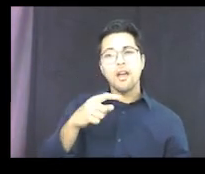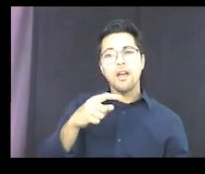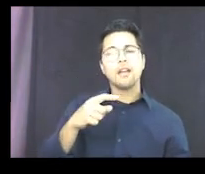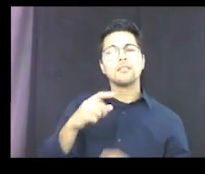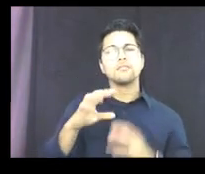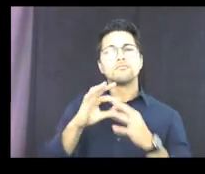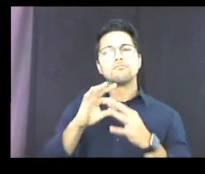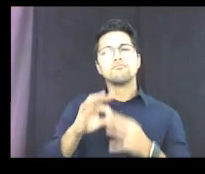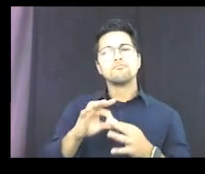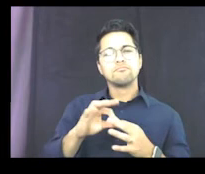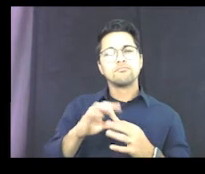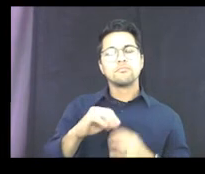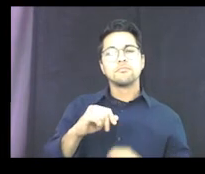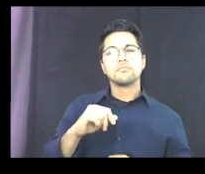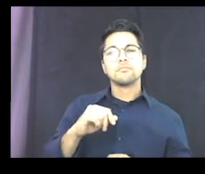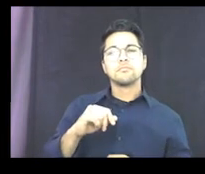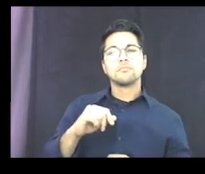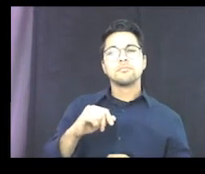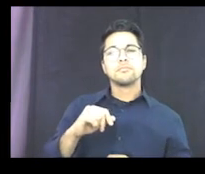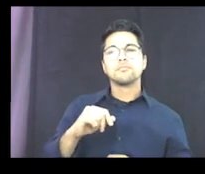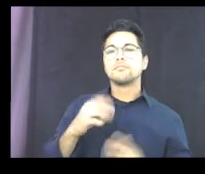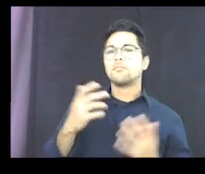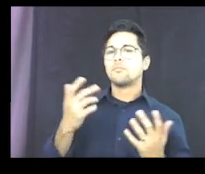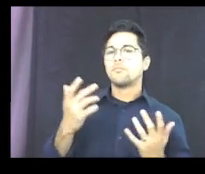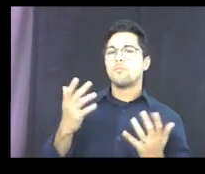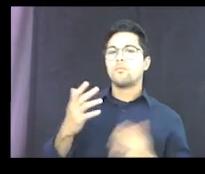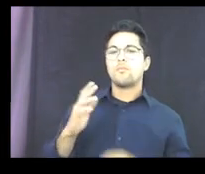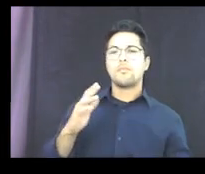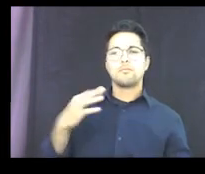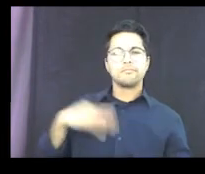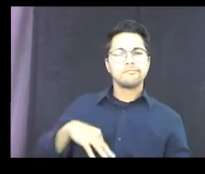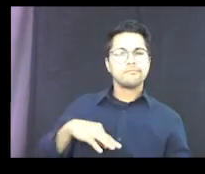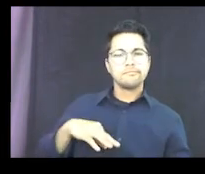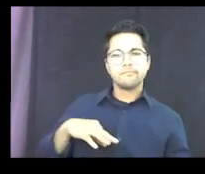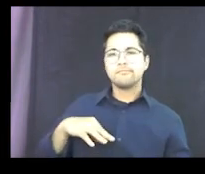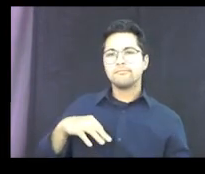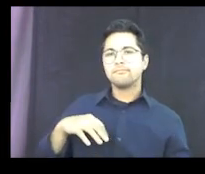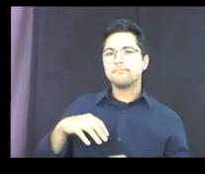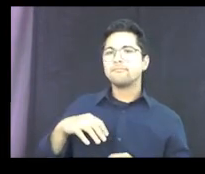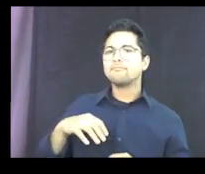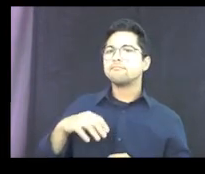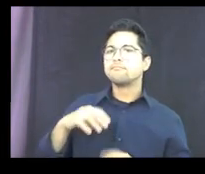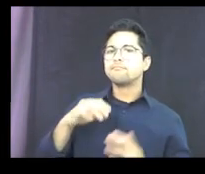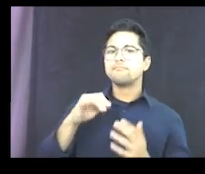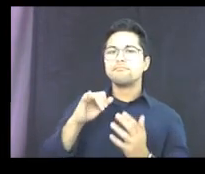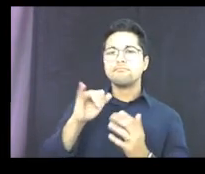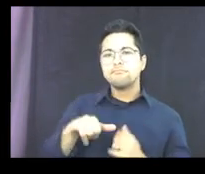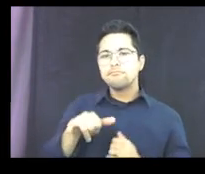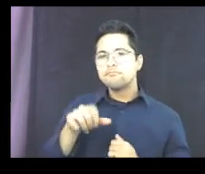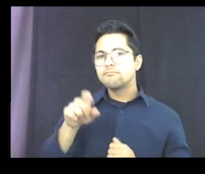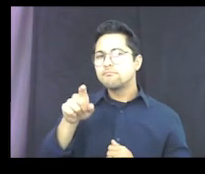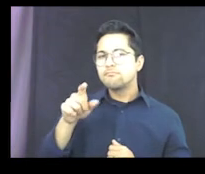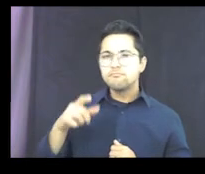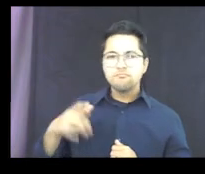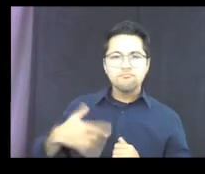our special guest today is, what are the benefits that